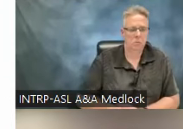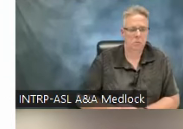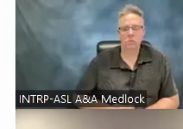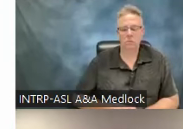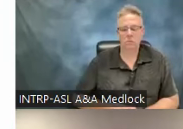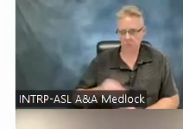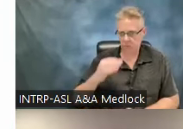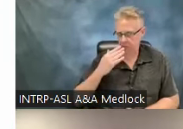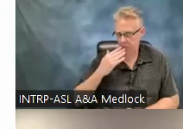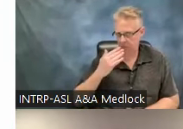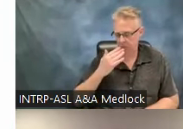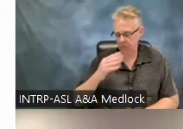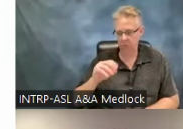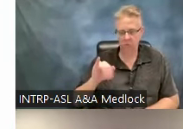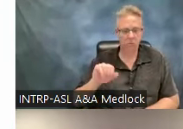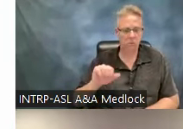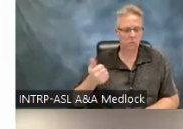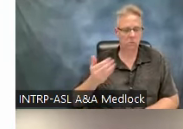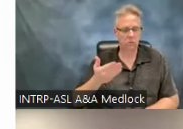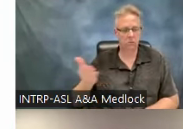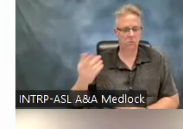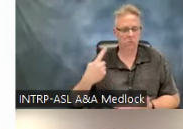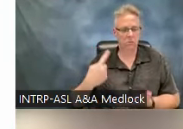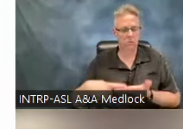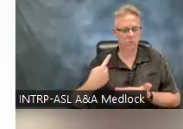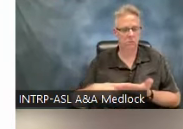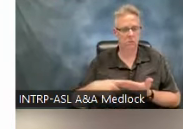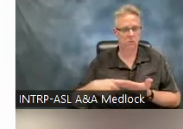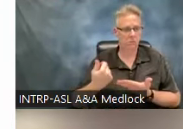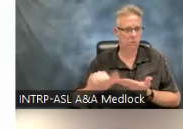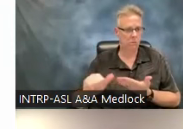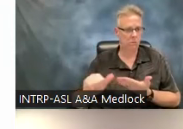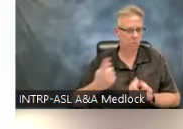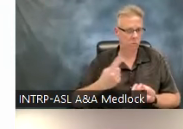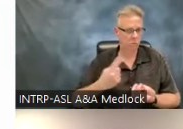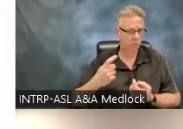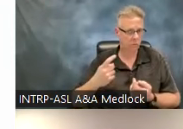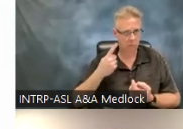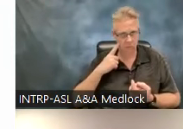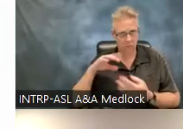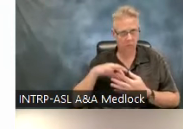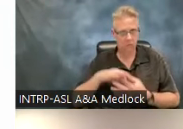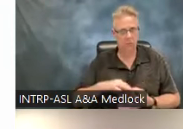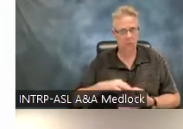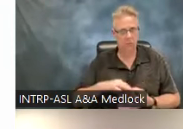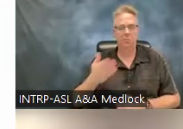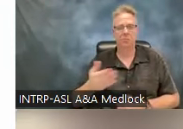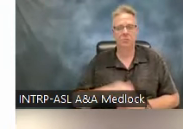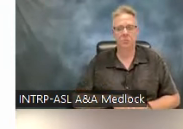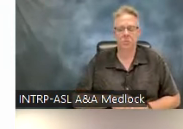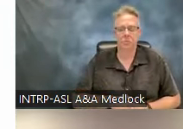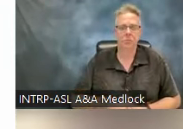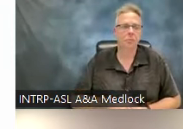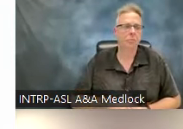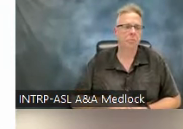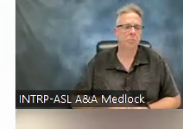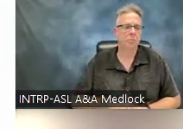Thank you, Co-Chair Obi. Is there discussion or questions about D4?